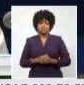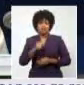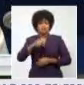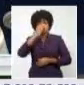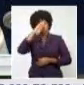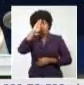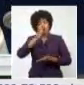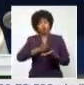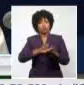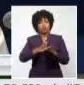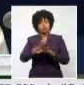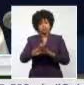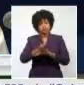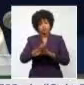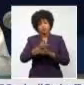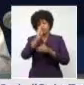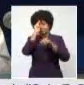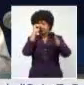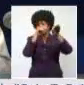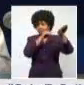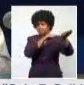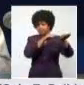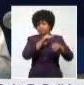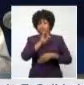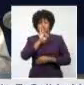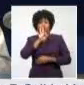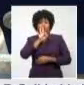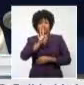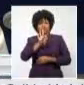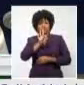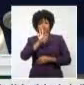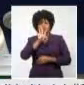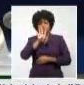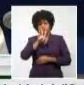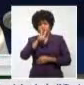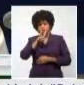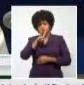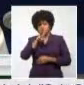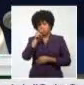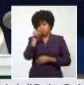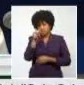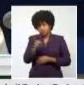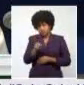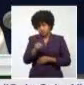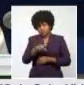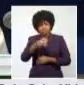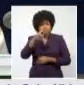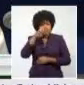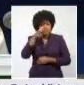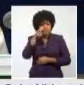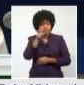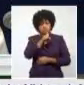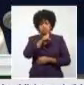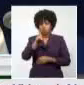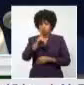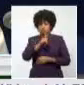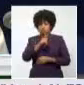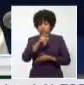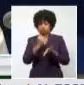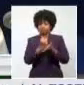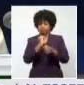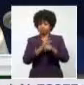824 patients are admitted in Cuba, 11 in surveillance, suspects